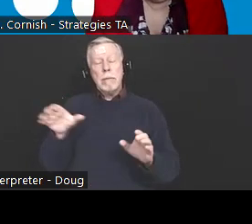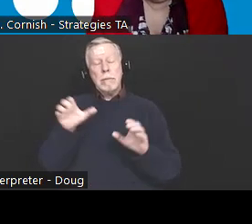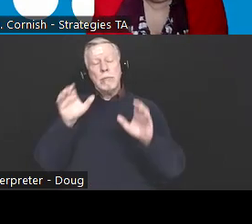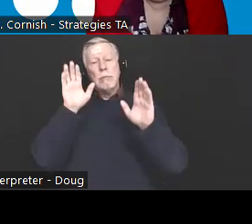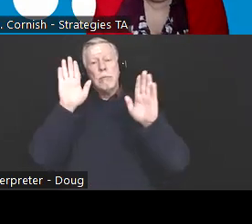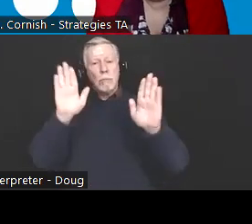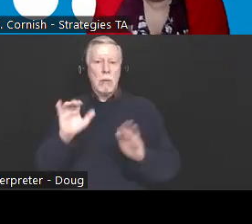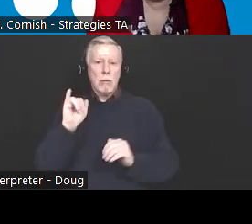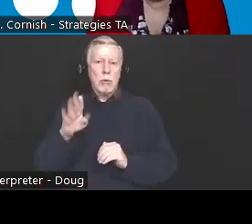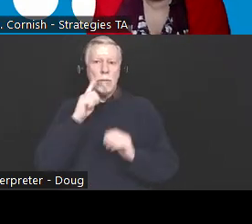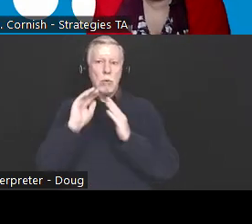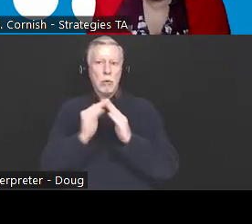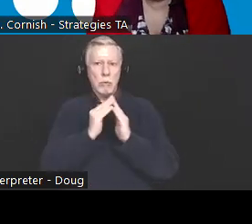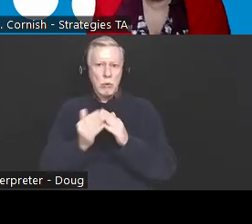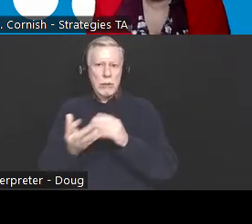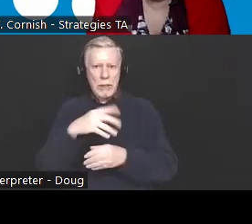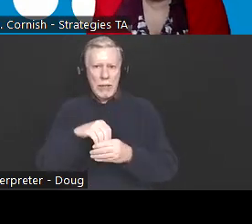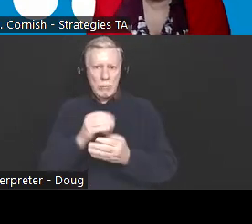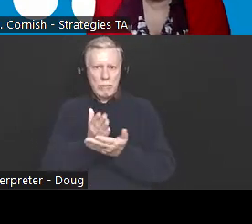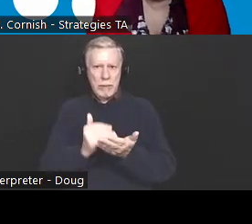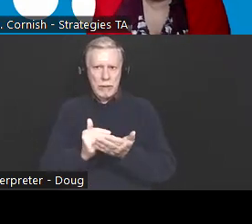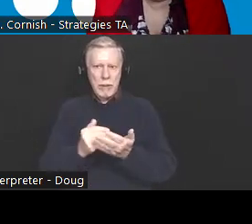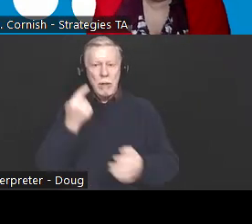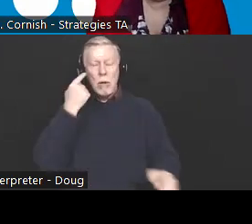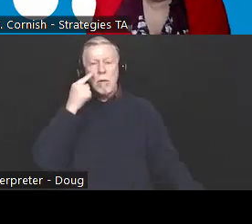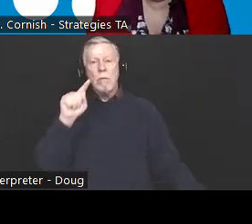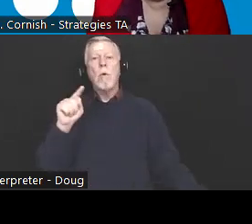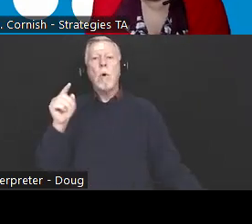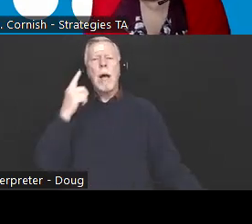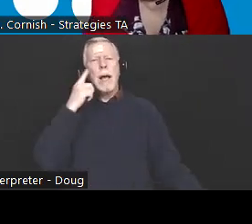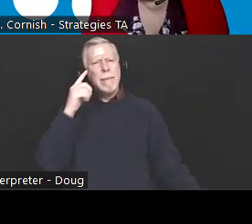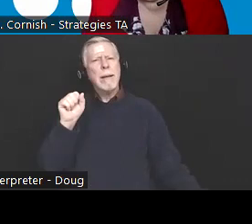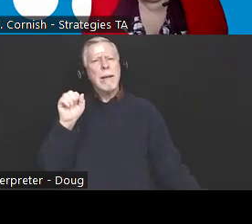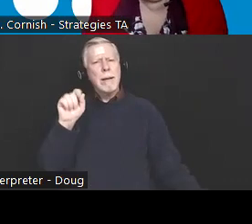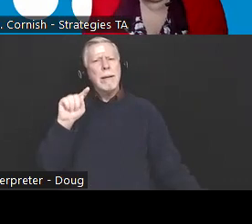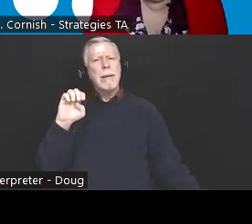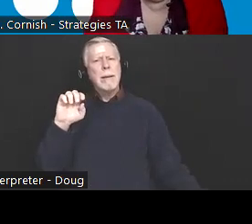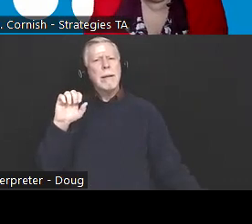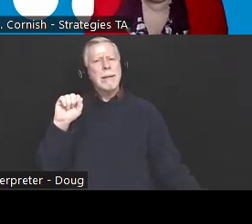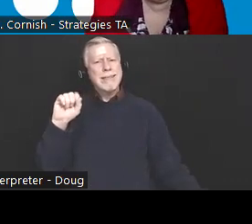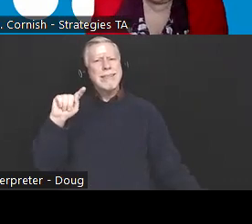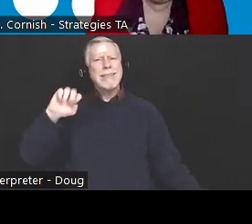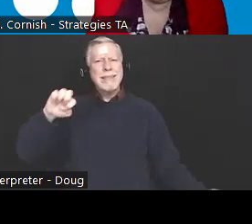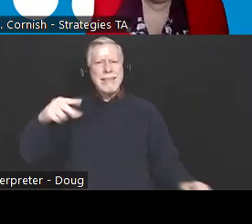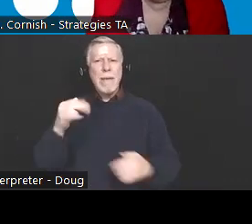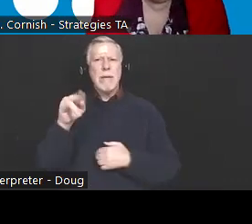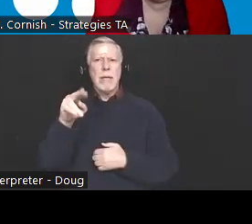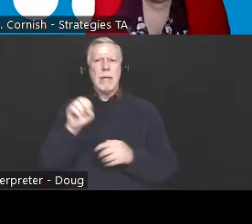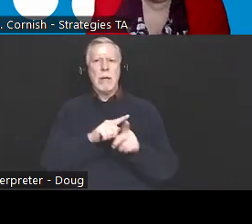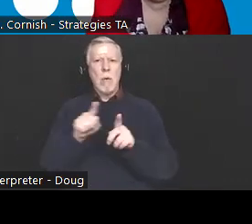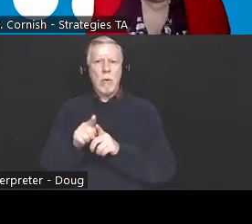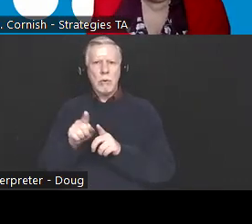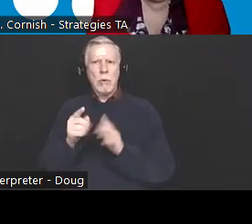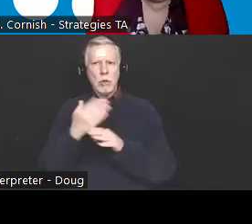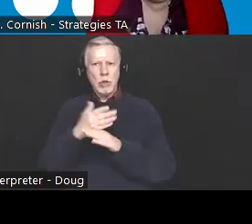piece. And then I think I think Stephanie also was sharing that they, while they are